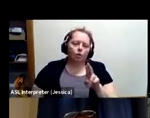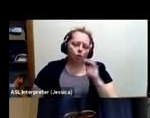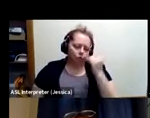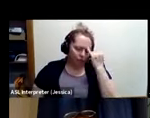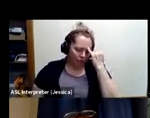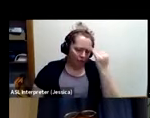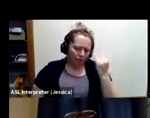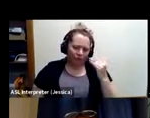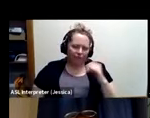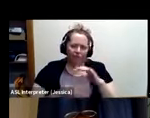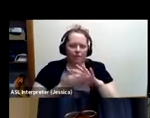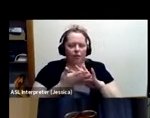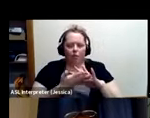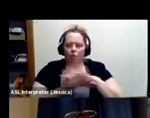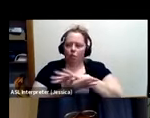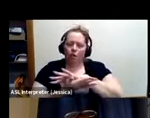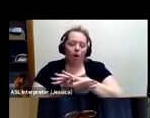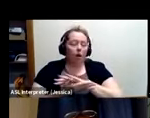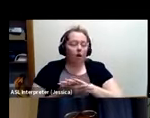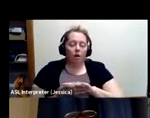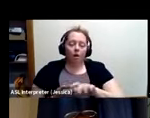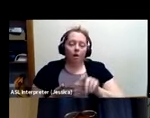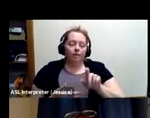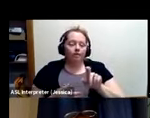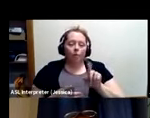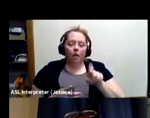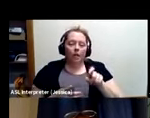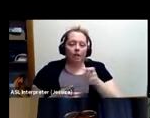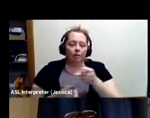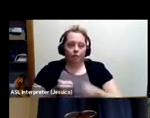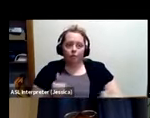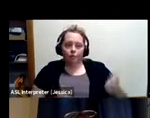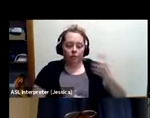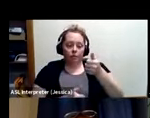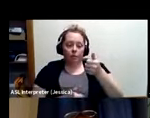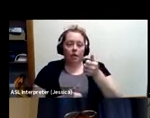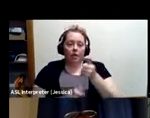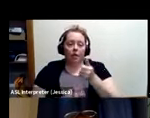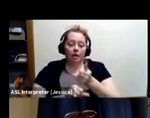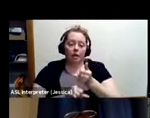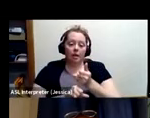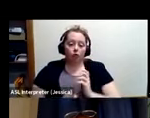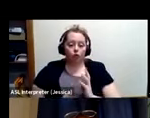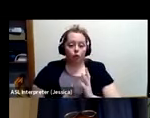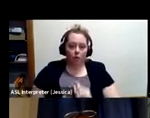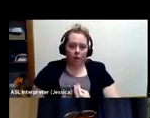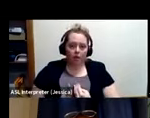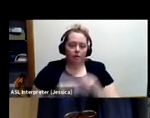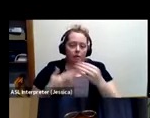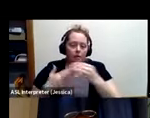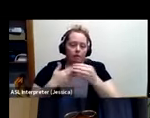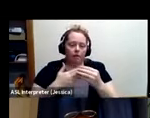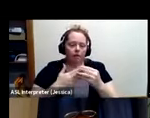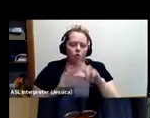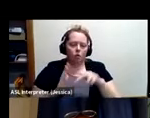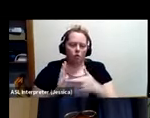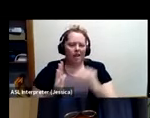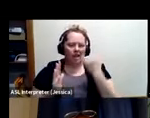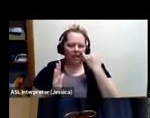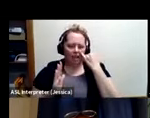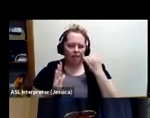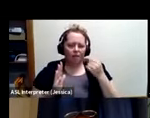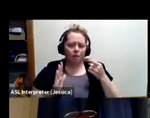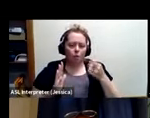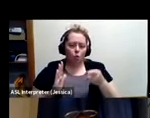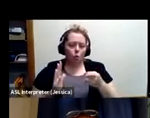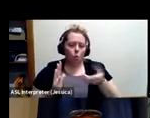in leadership roles. Like if you hire a trans person, hire them in a high role within your organization that is getting